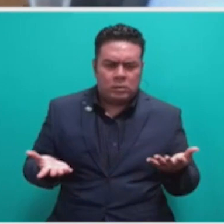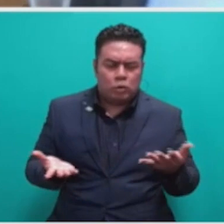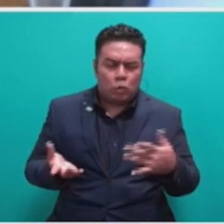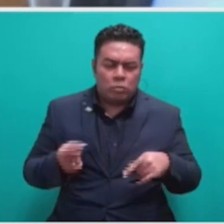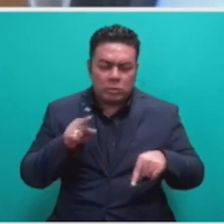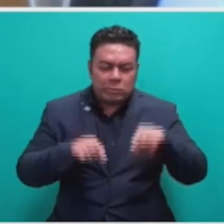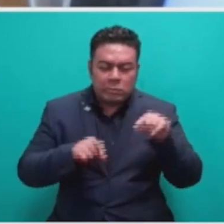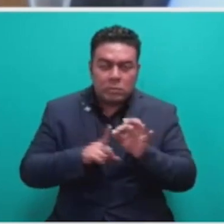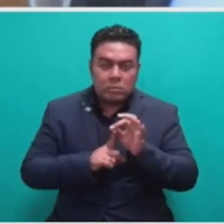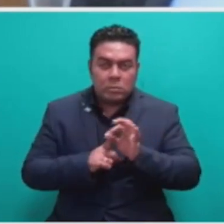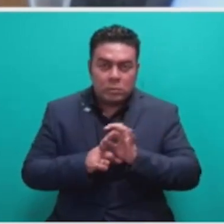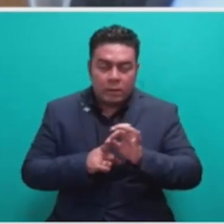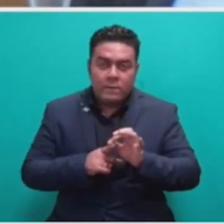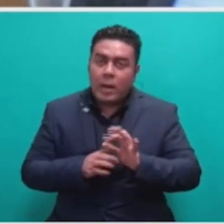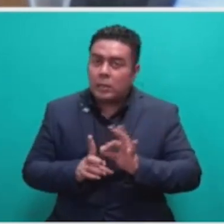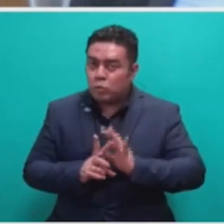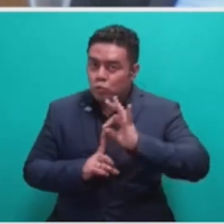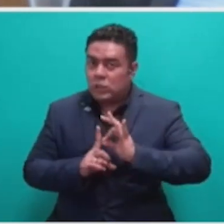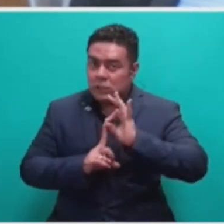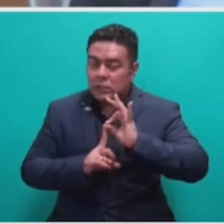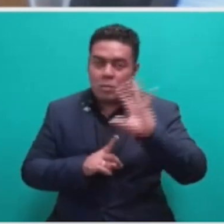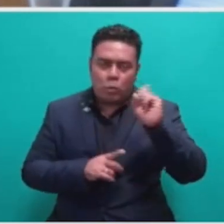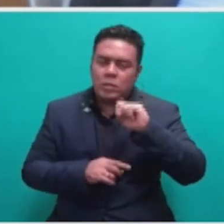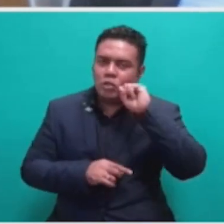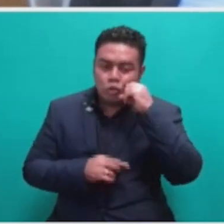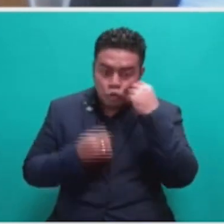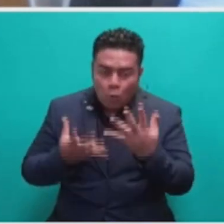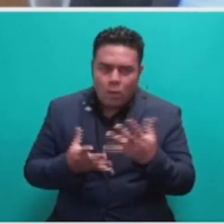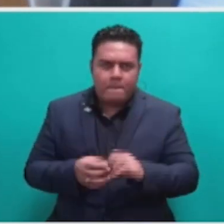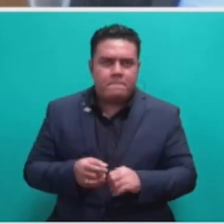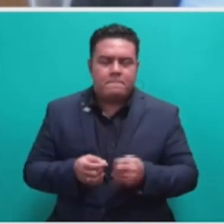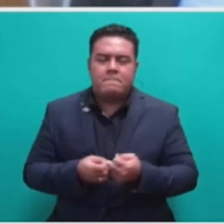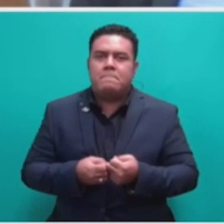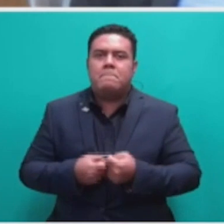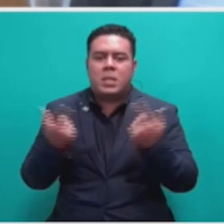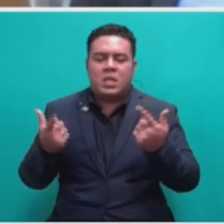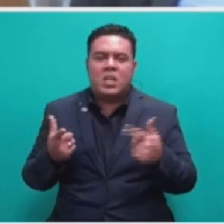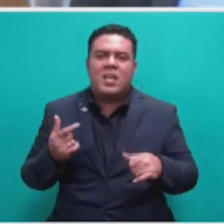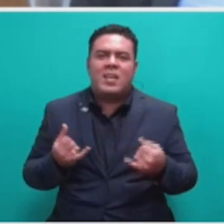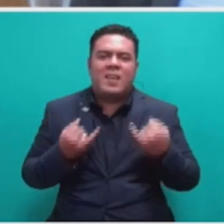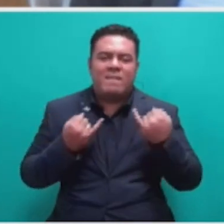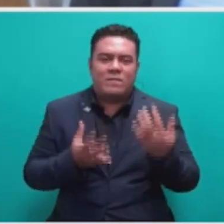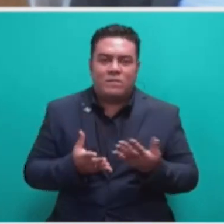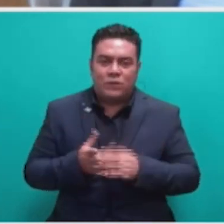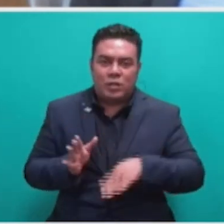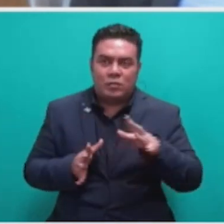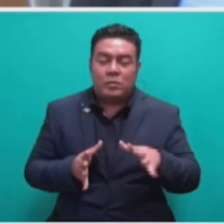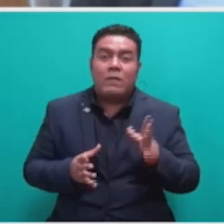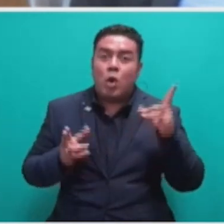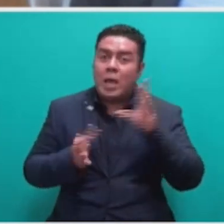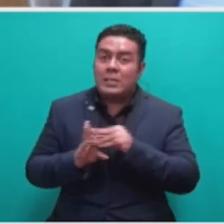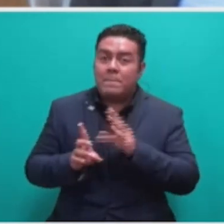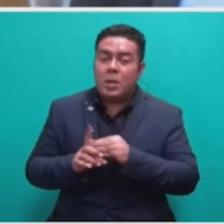slight increase in the food items will show a much bigger inflation rate, Mr. Speaker. For example, hotels,